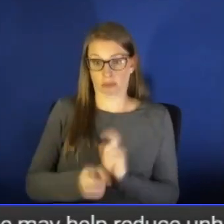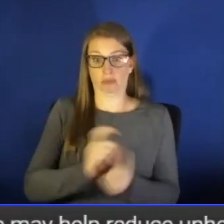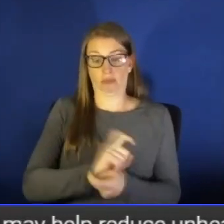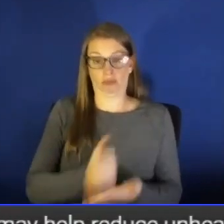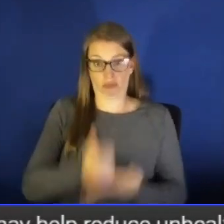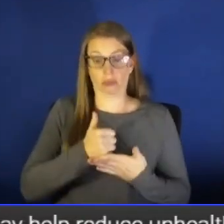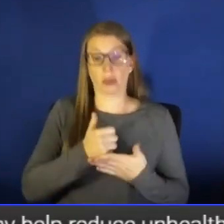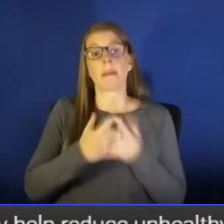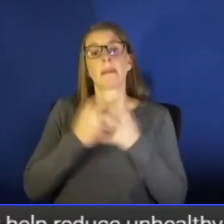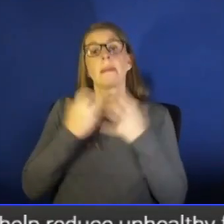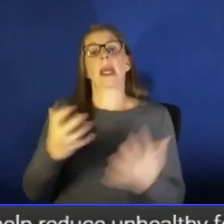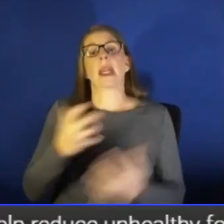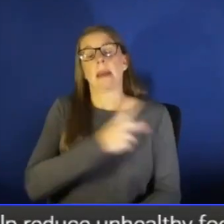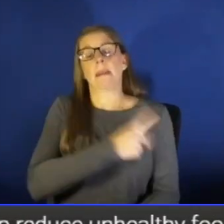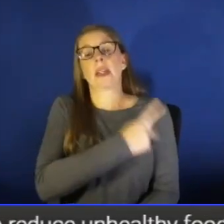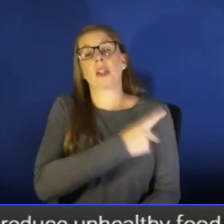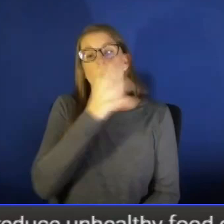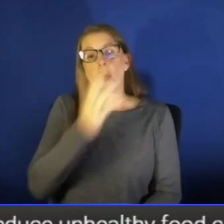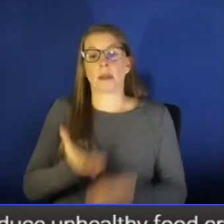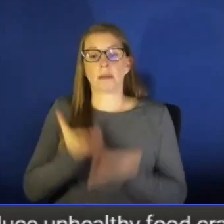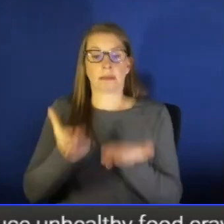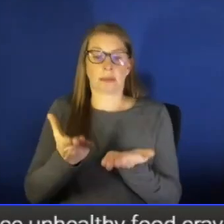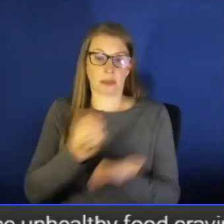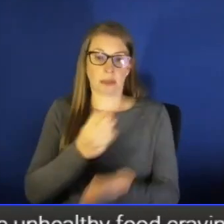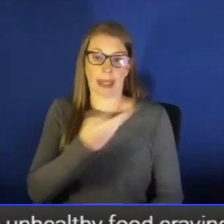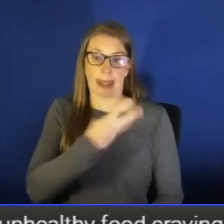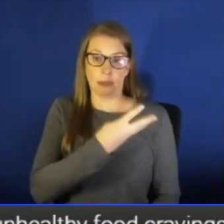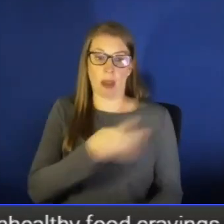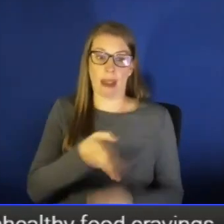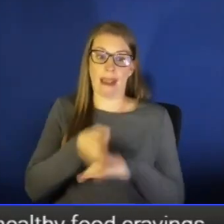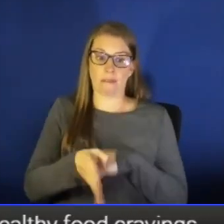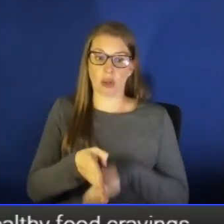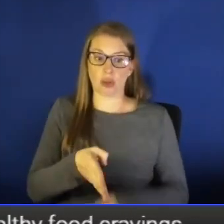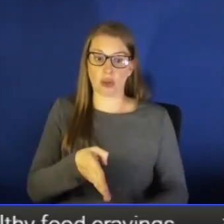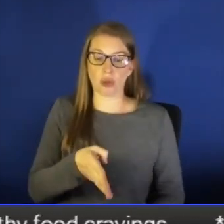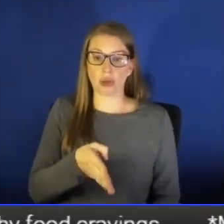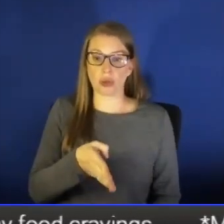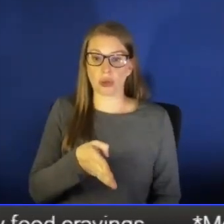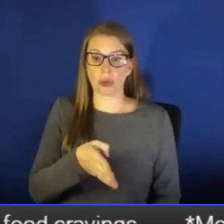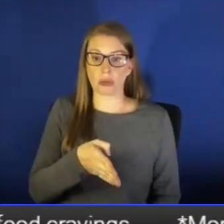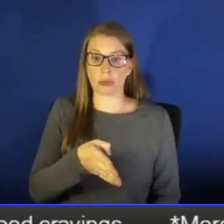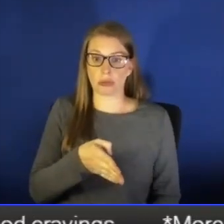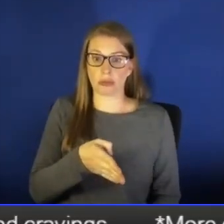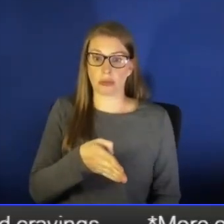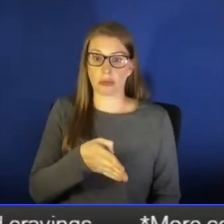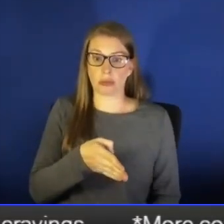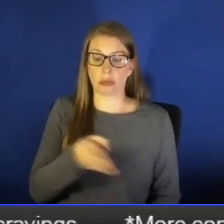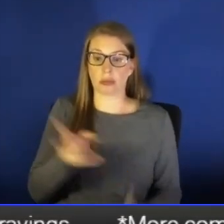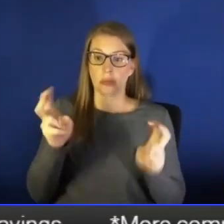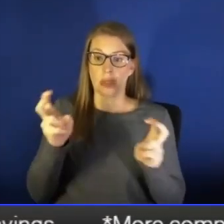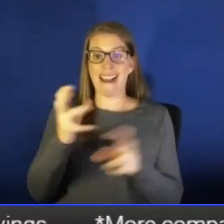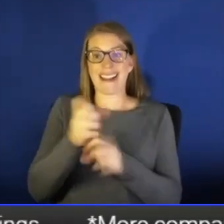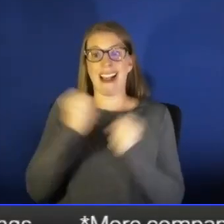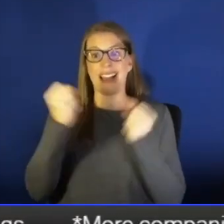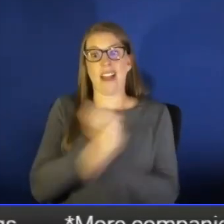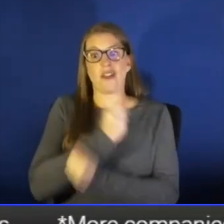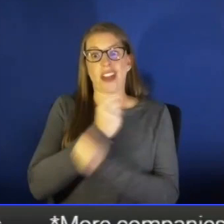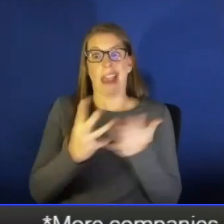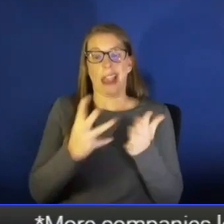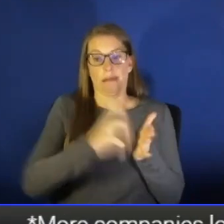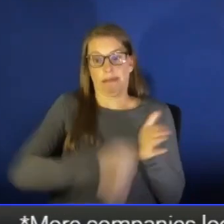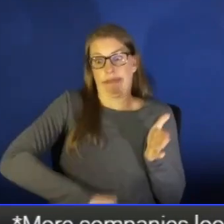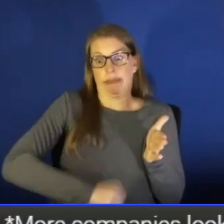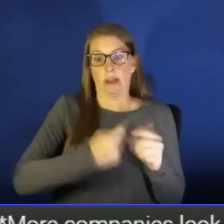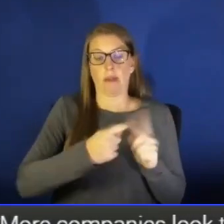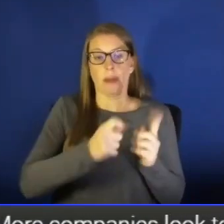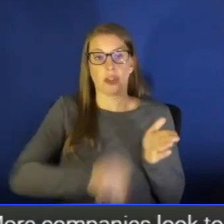patients, we would recommend chemotherapy even after a good operation where, quote, we got everything out. But the problem with